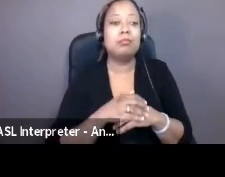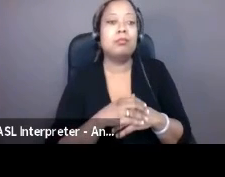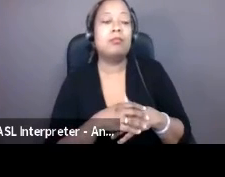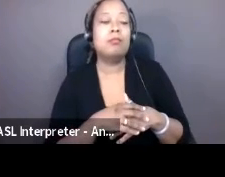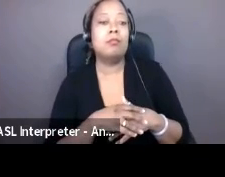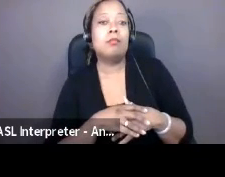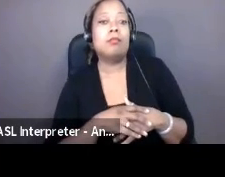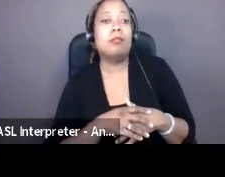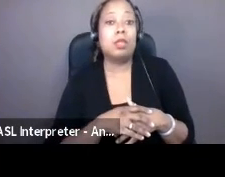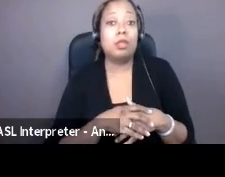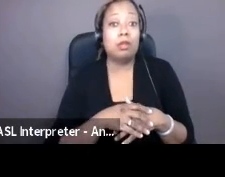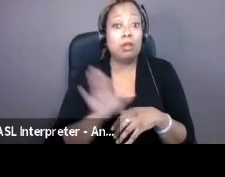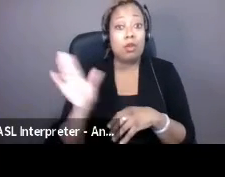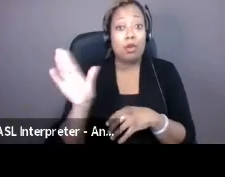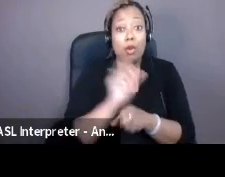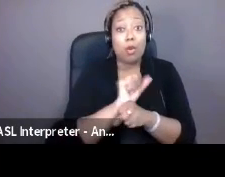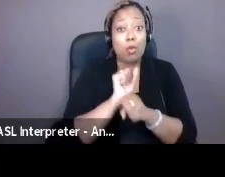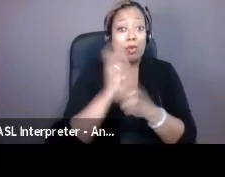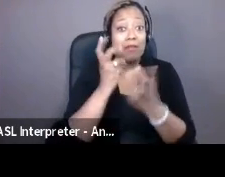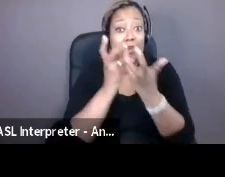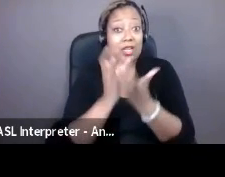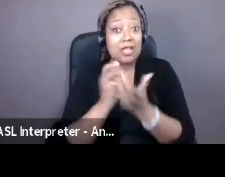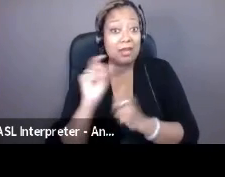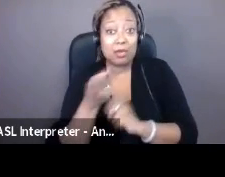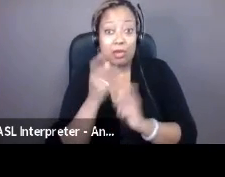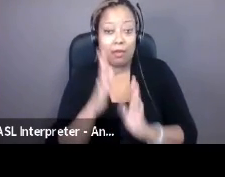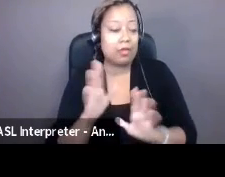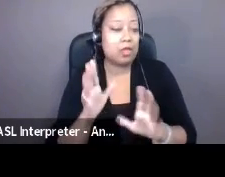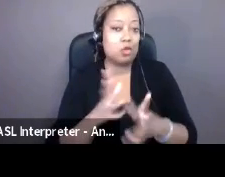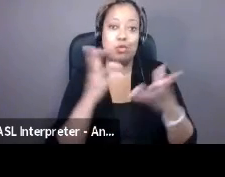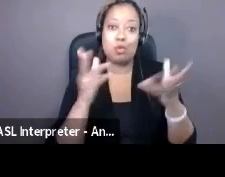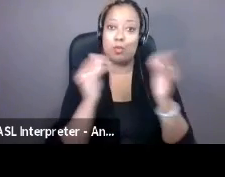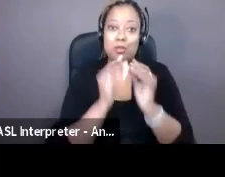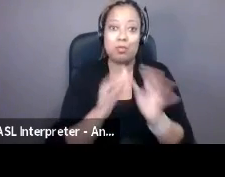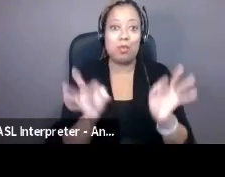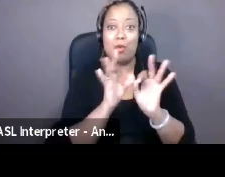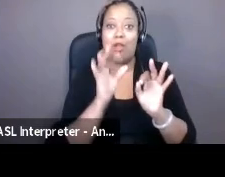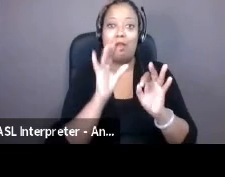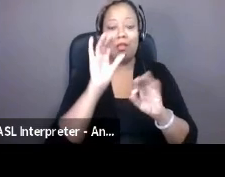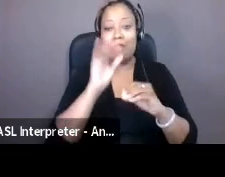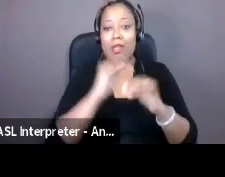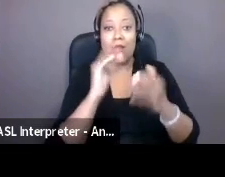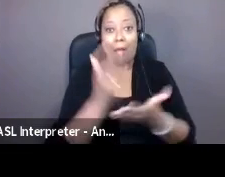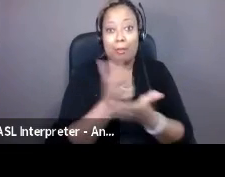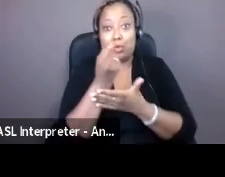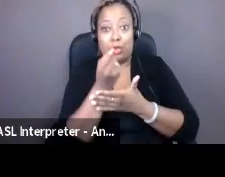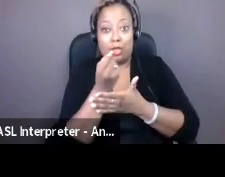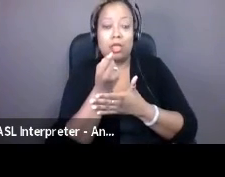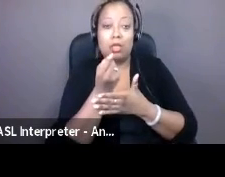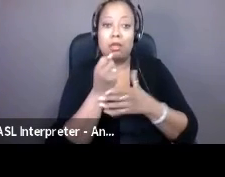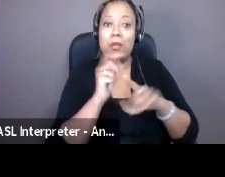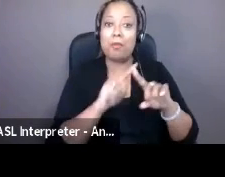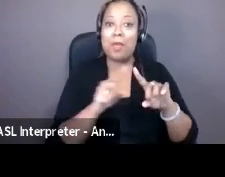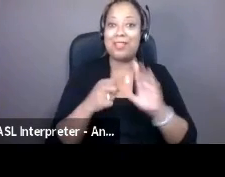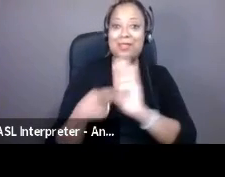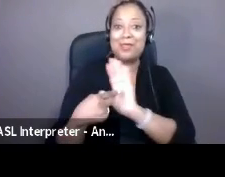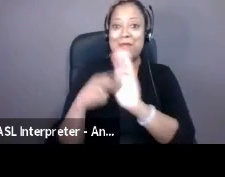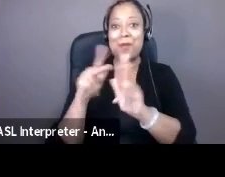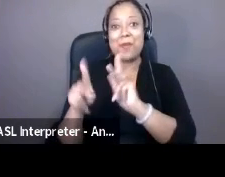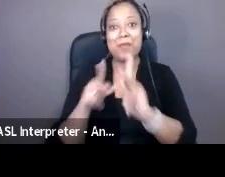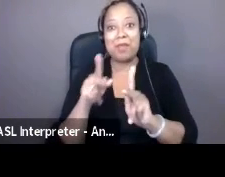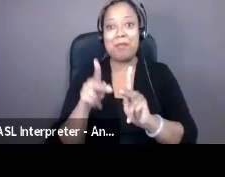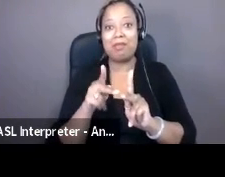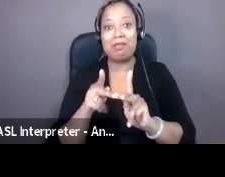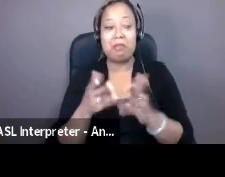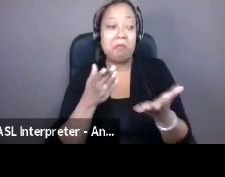The work Gianna does with adaptive golfers is about so much more than giving people the opportunity to play golf. It's about showing people with what may